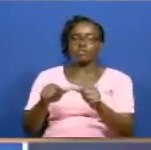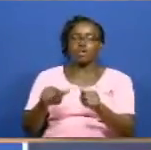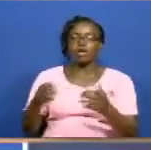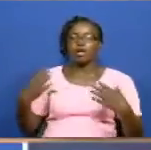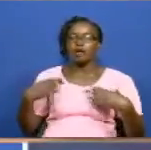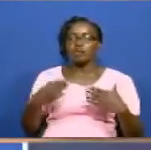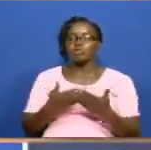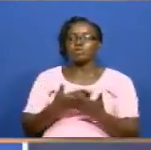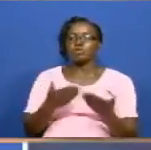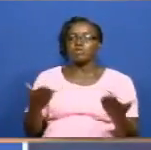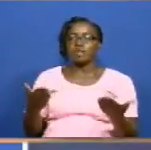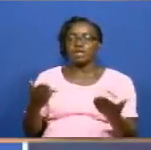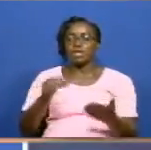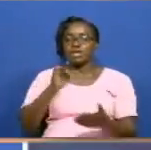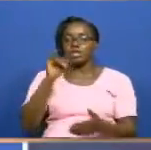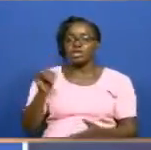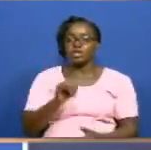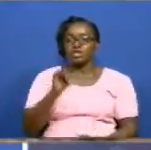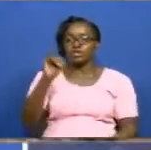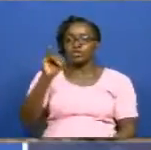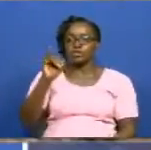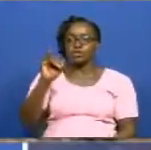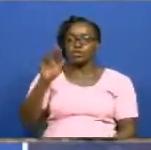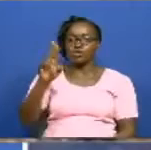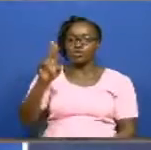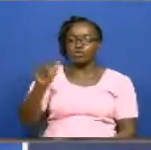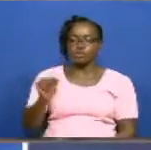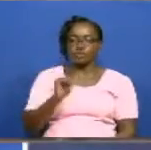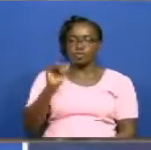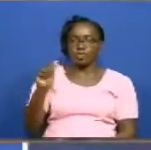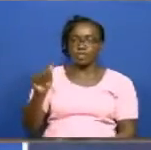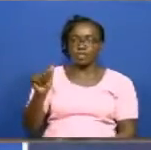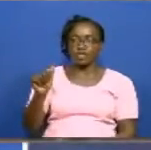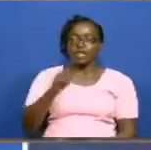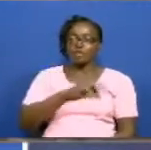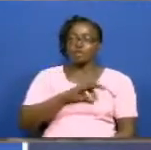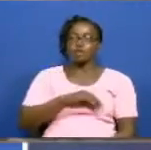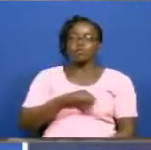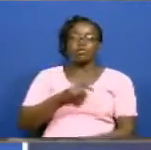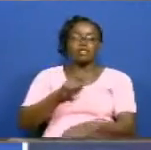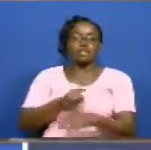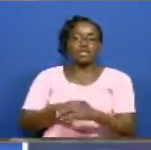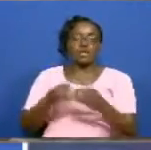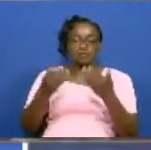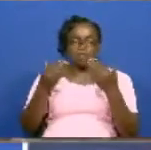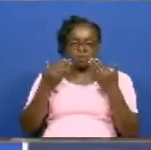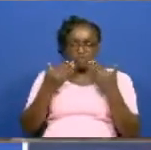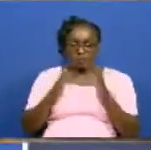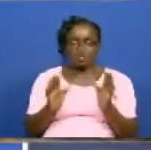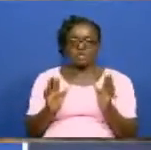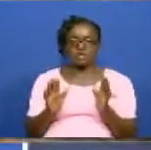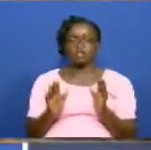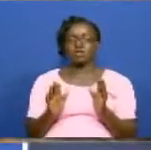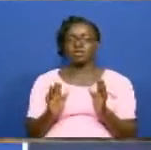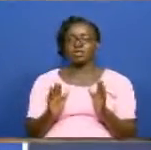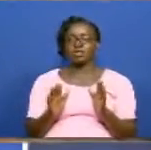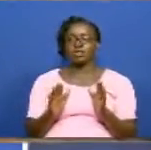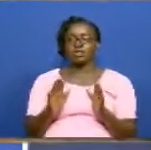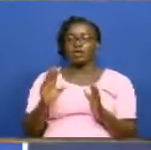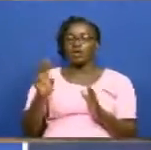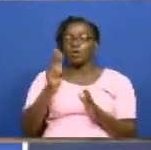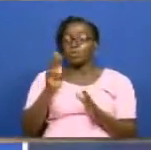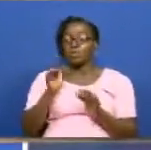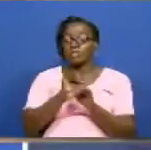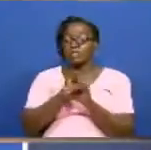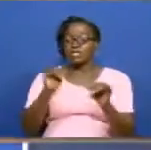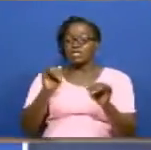Residents of Ruiru, Juja and parts of Nairobi are set to benefit once phase two of the water dam project is complete. Water, Sanitation